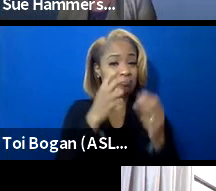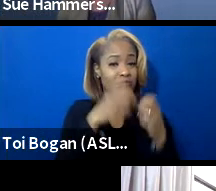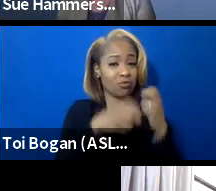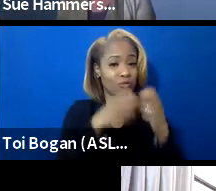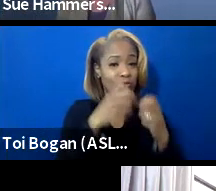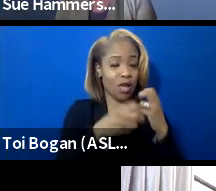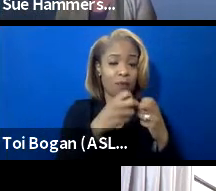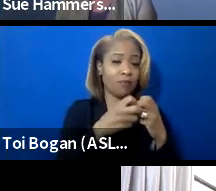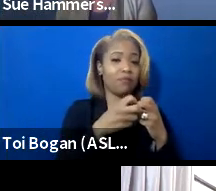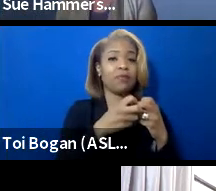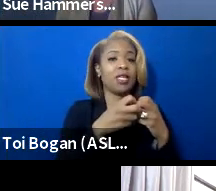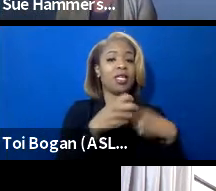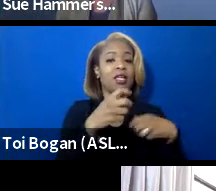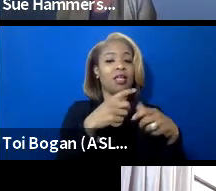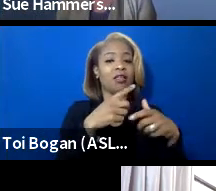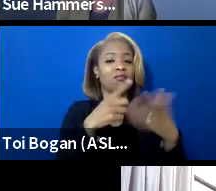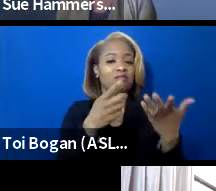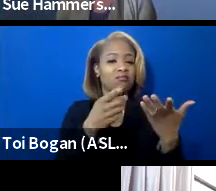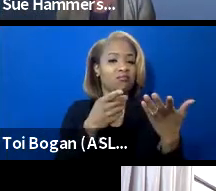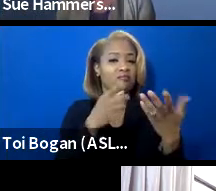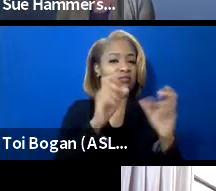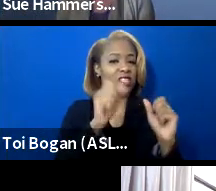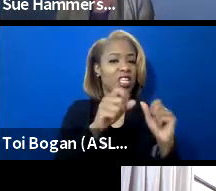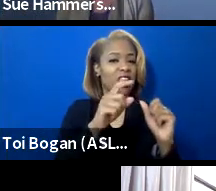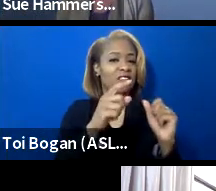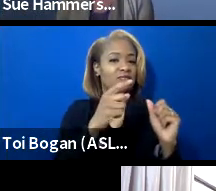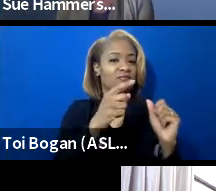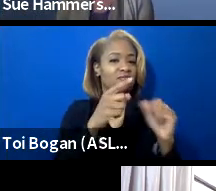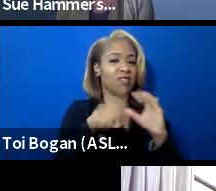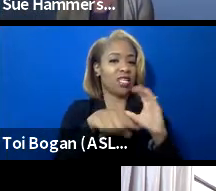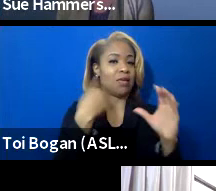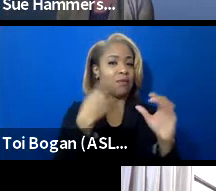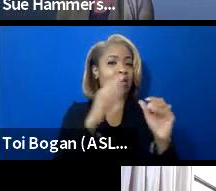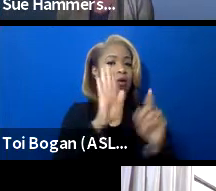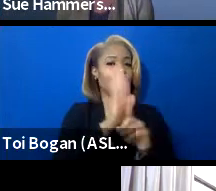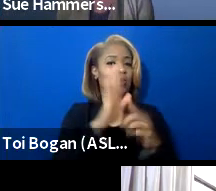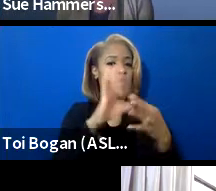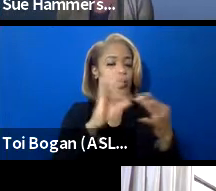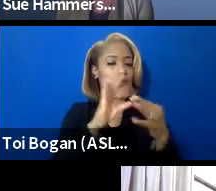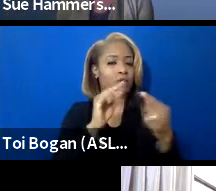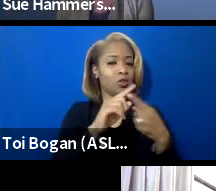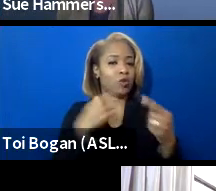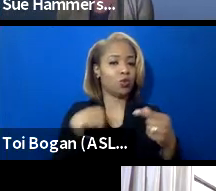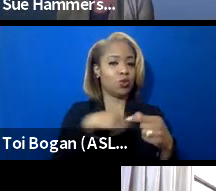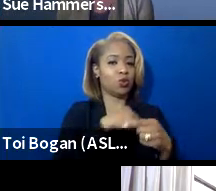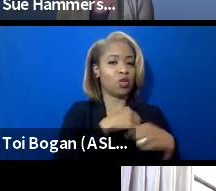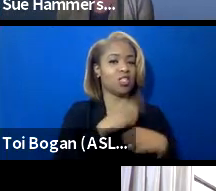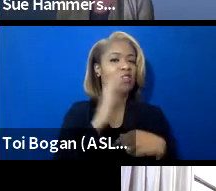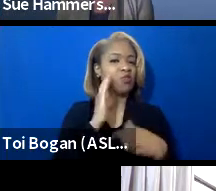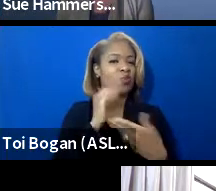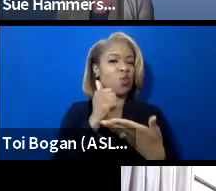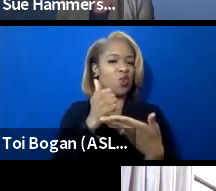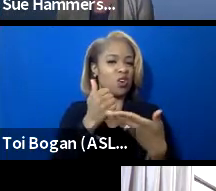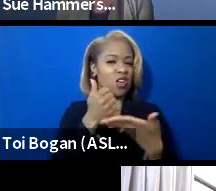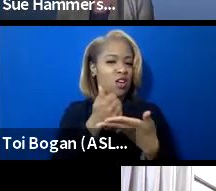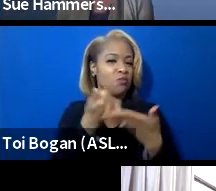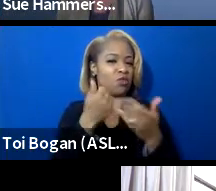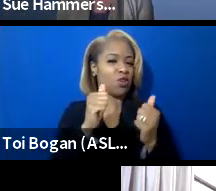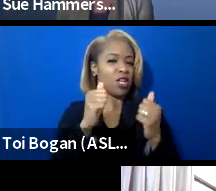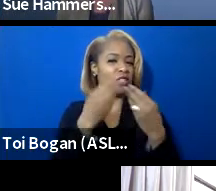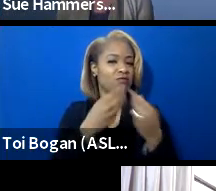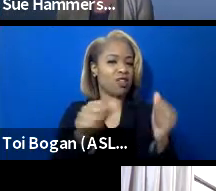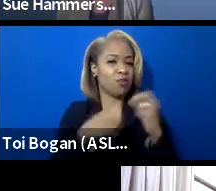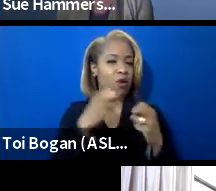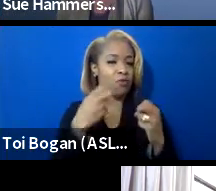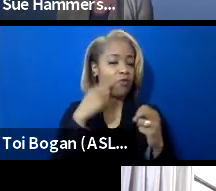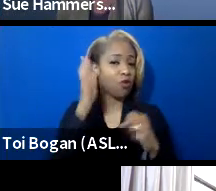issues or otherwise, you can always email redistricting@michigan.gov. We will help you troubleshoot for a future meeting and of course,